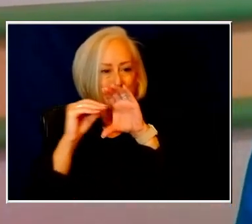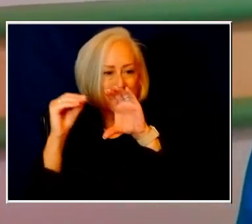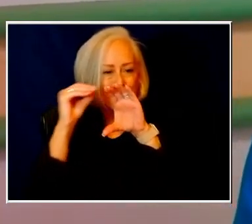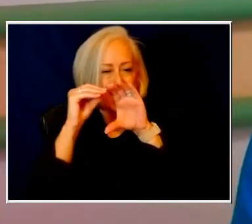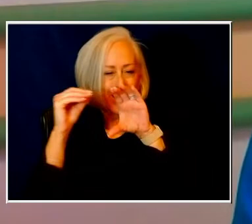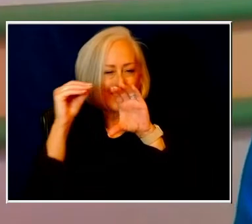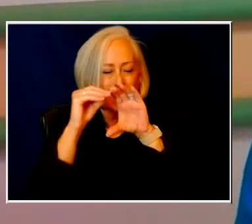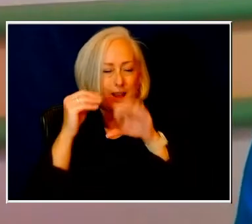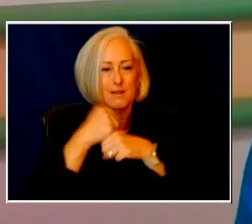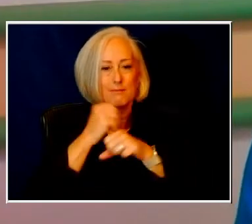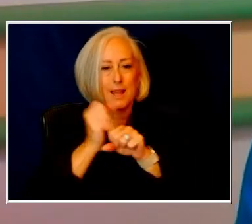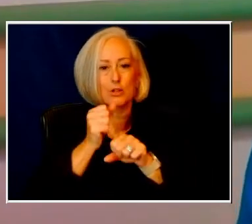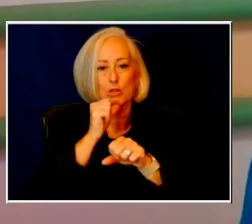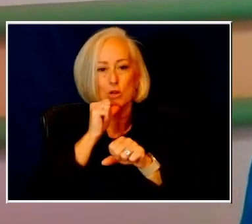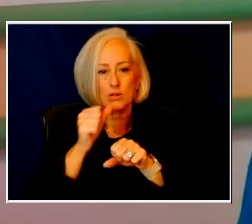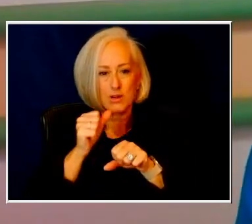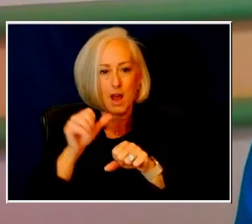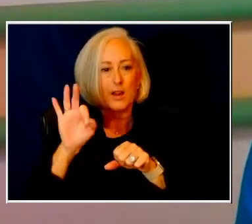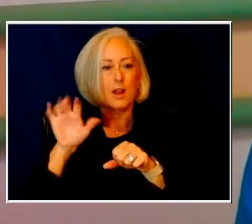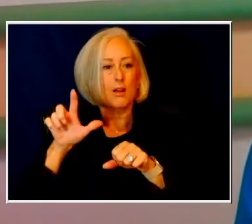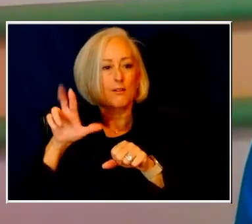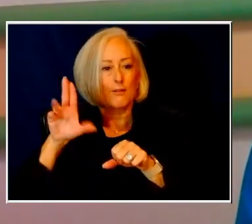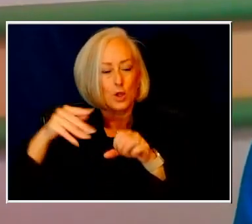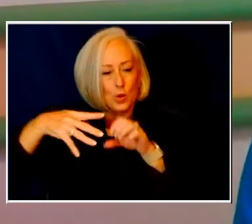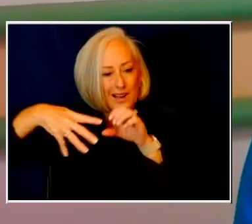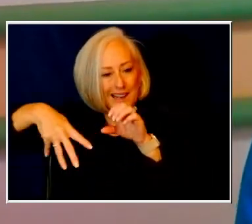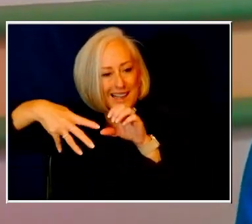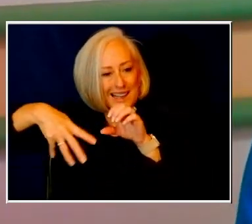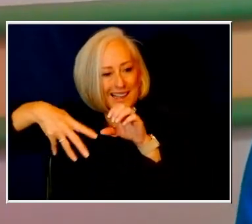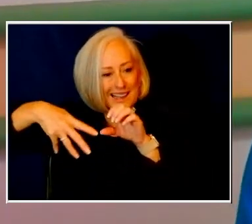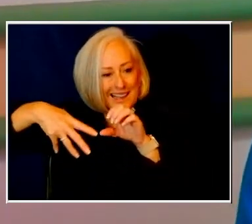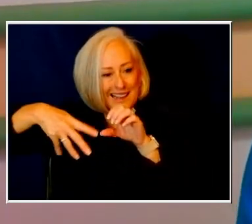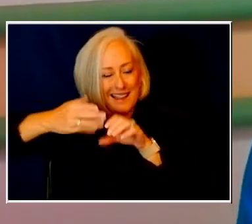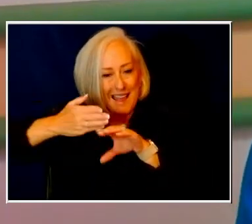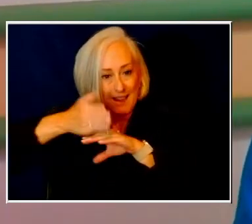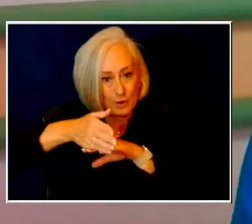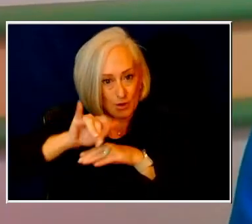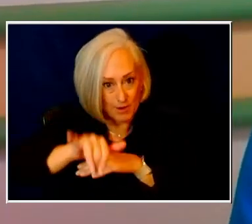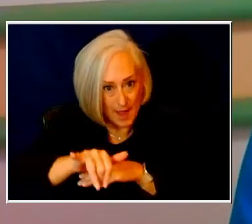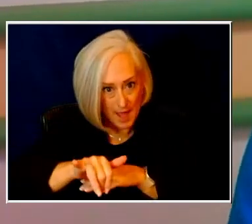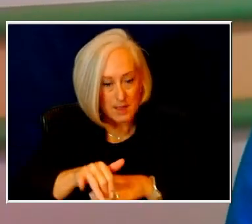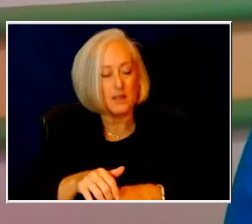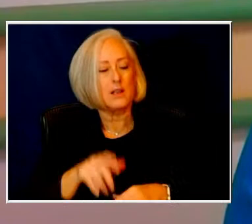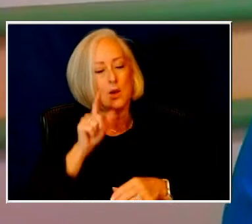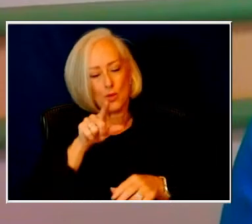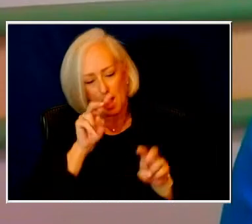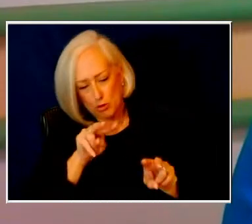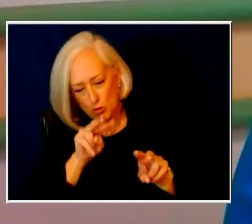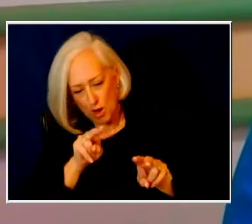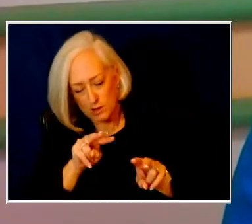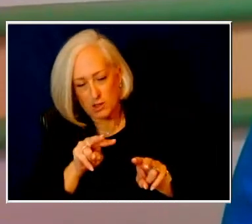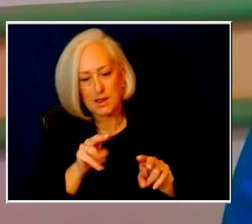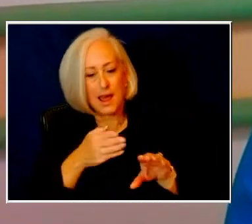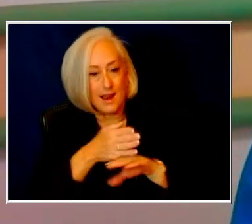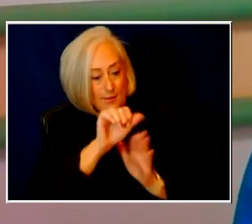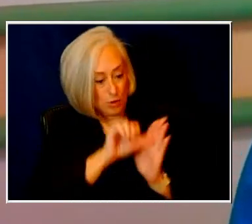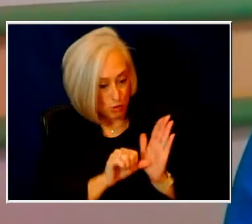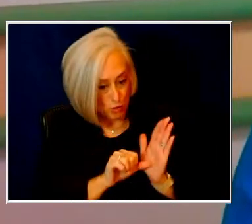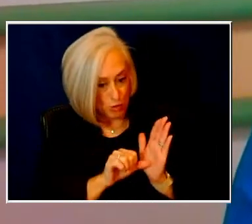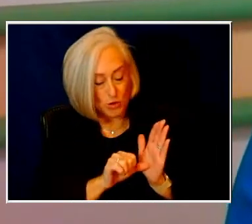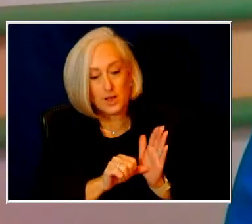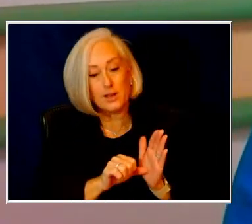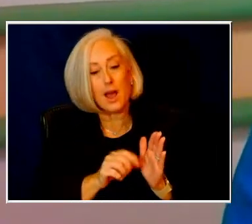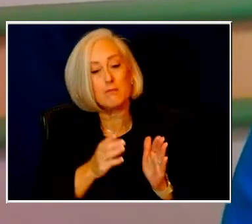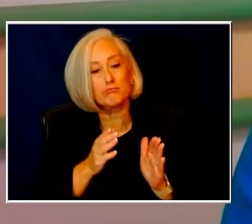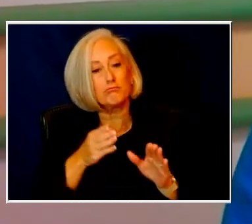the issues we had kind of post-op or after surgery and the weeks afterwards as well too. Dr. Camerata, I was in